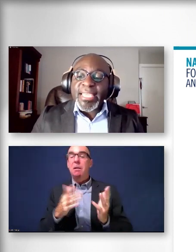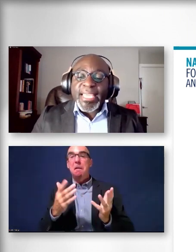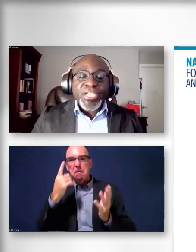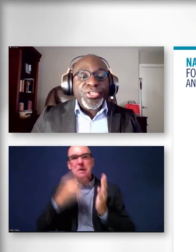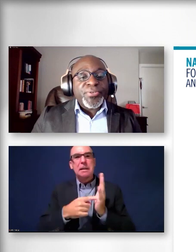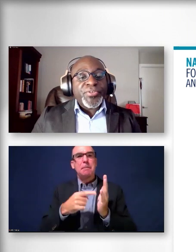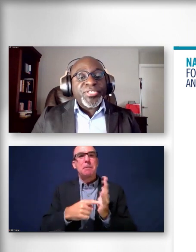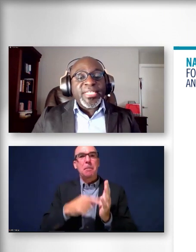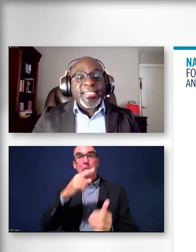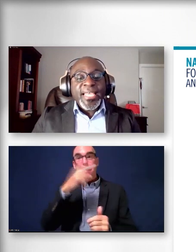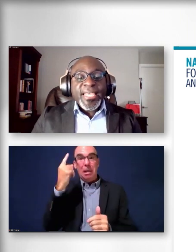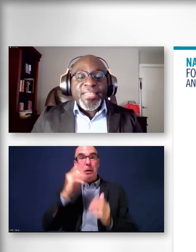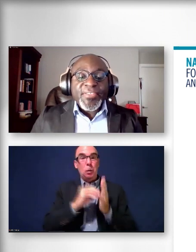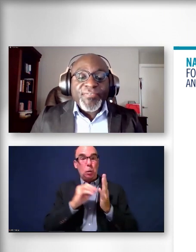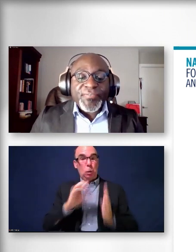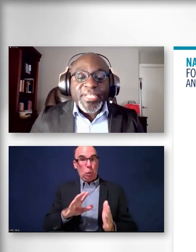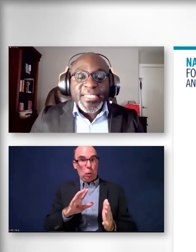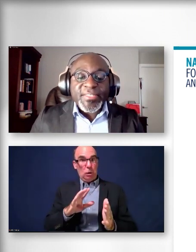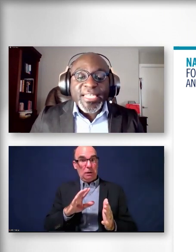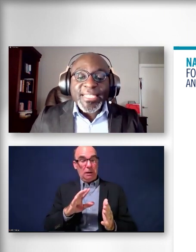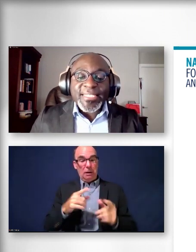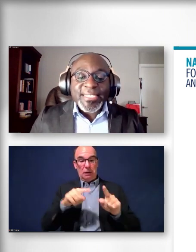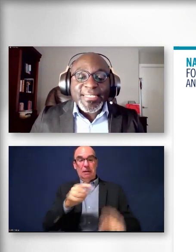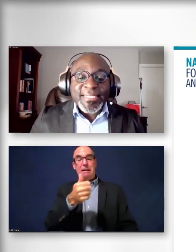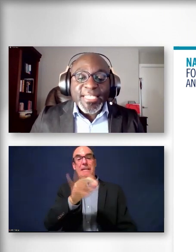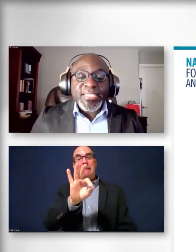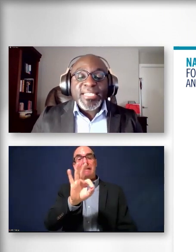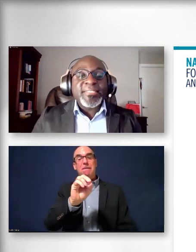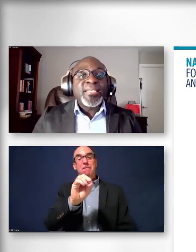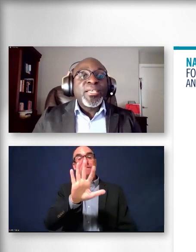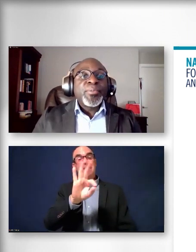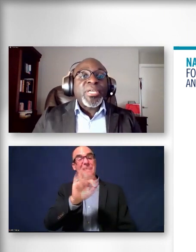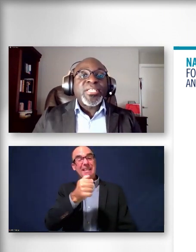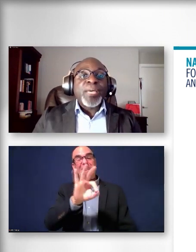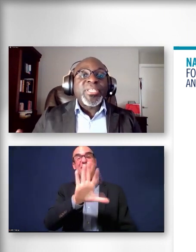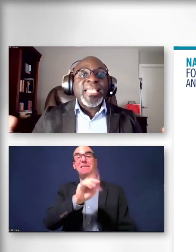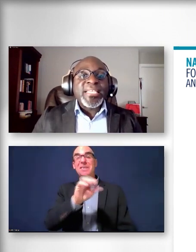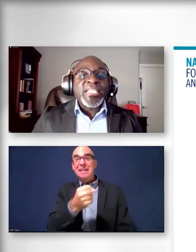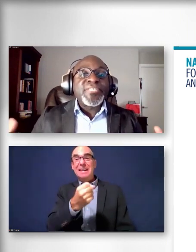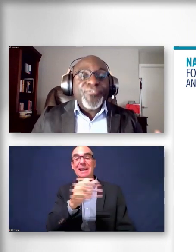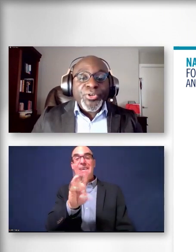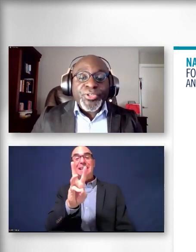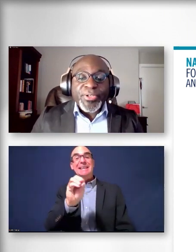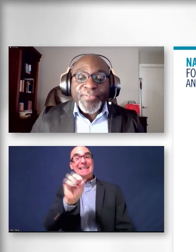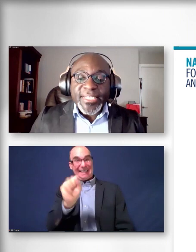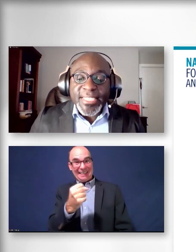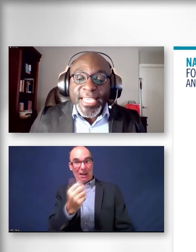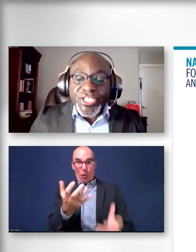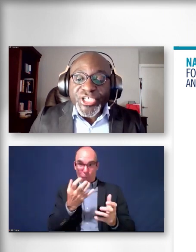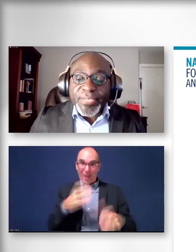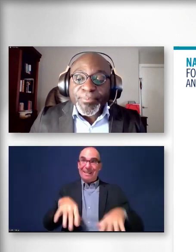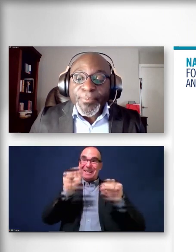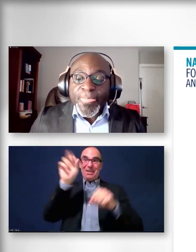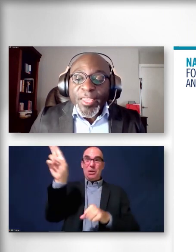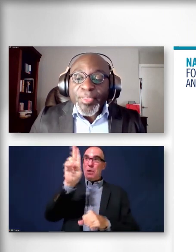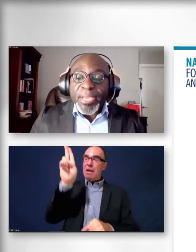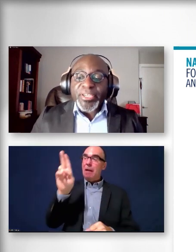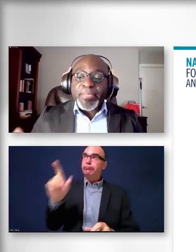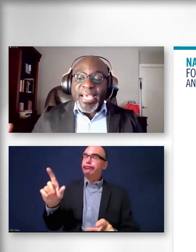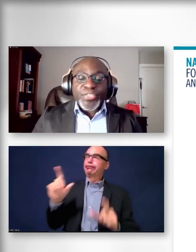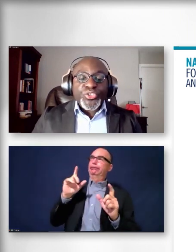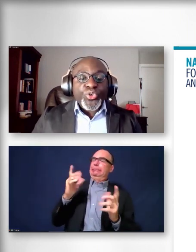admitted to Canadian universities in the 50s and the 1960s, a topic that needs further investigation.